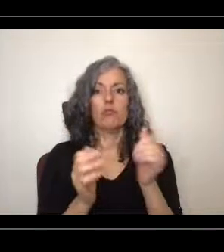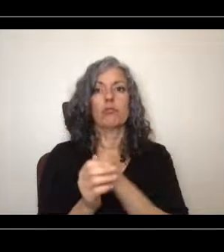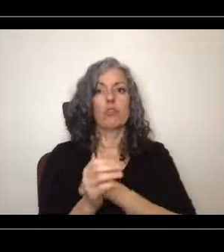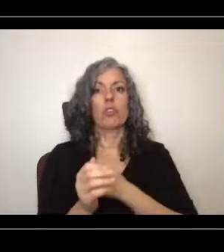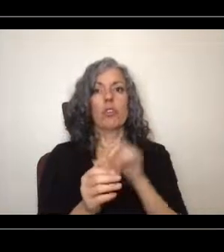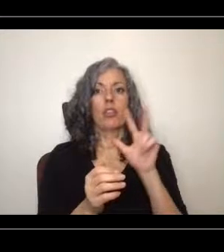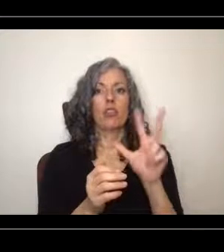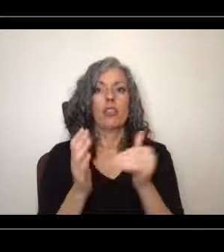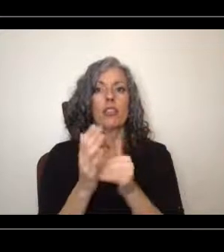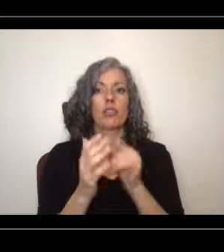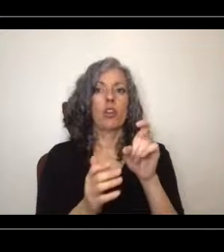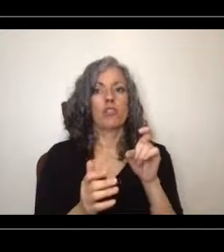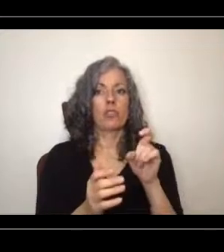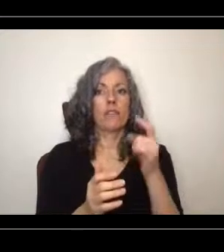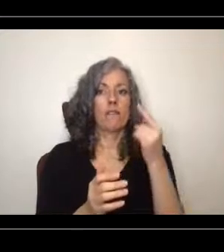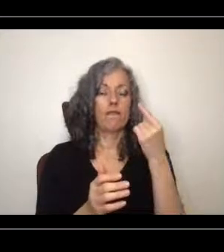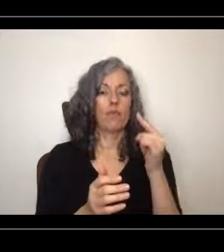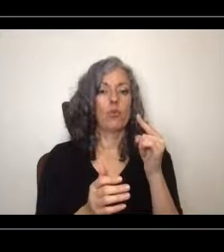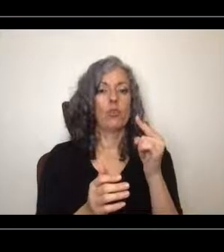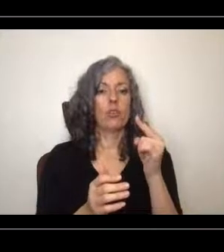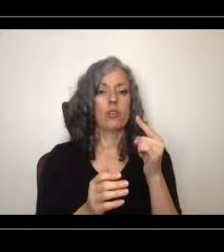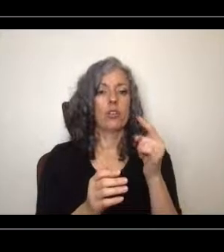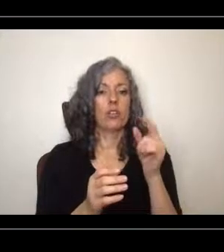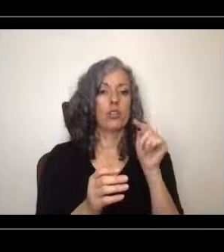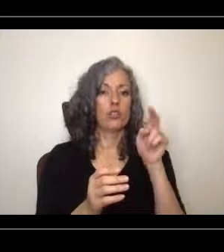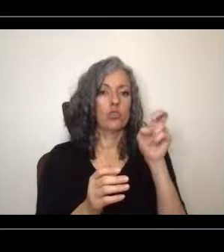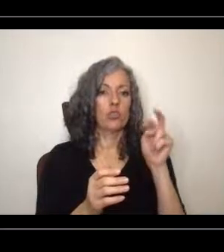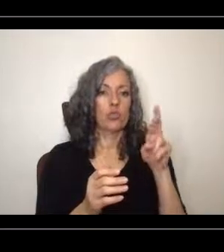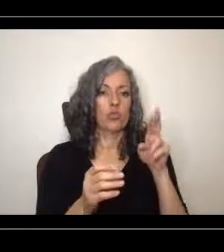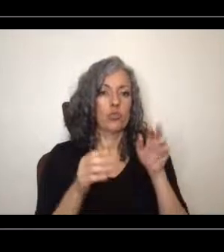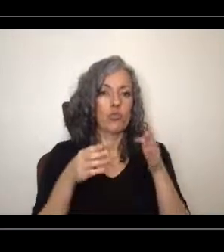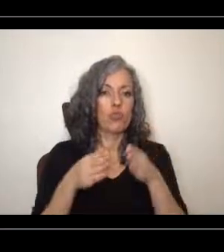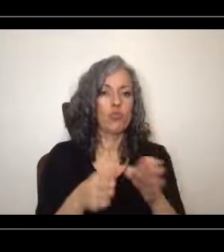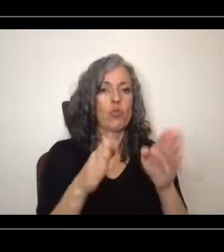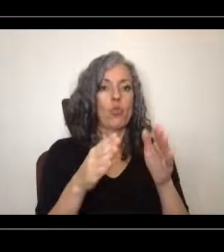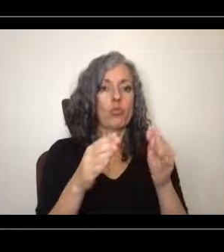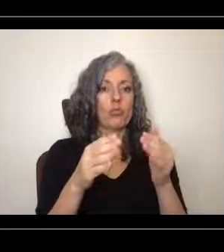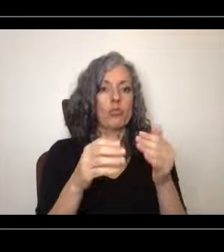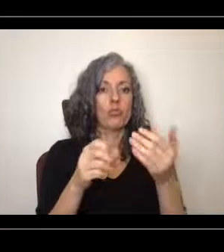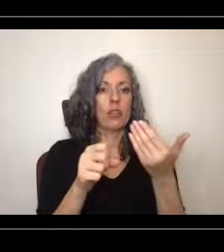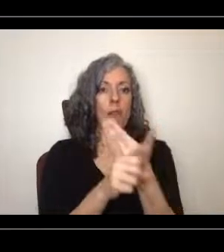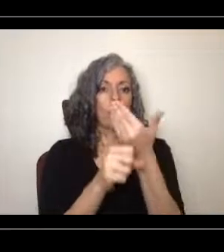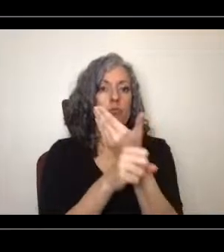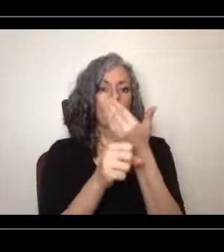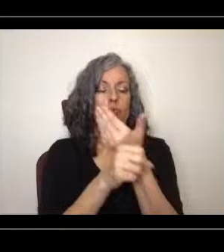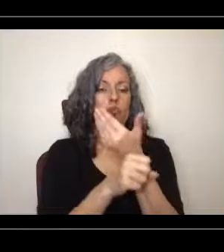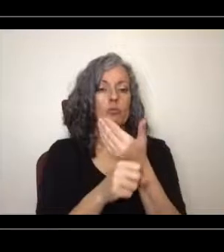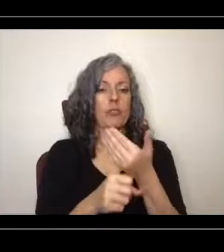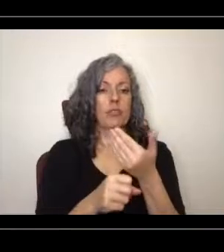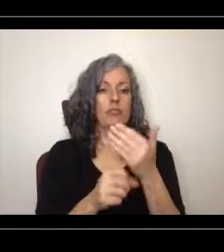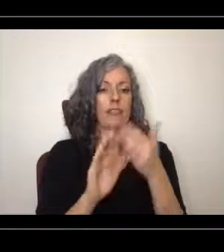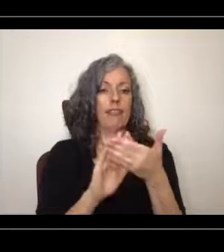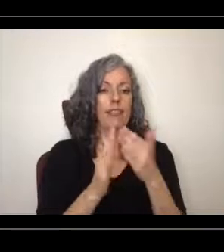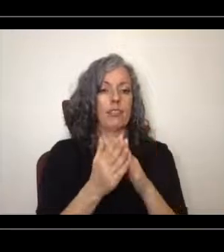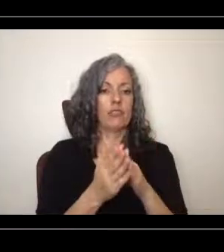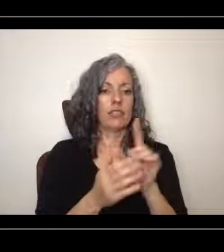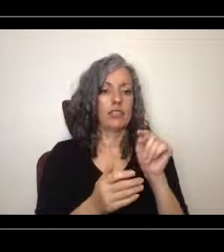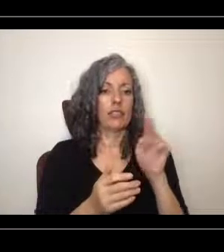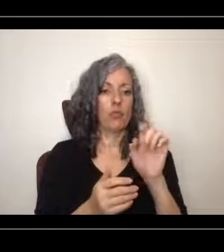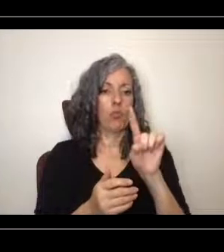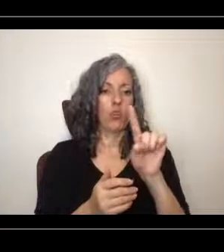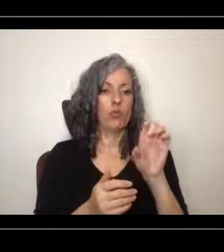$3,100 is requested for the Turner Road Interchange Operational Improvements Project in San Joaquin County. Tab 102 is an